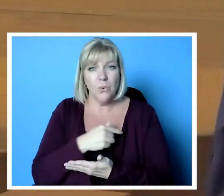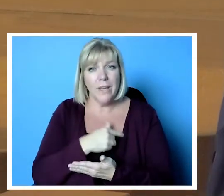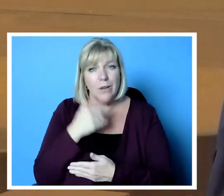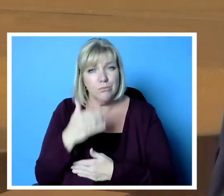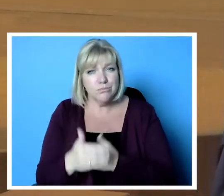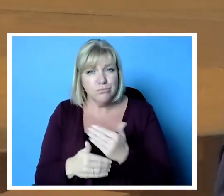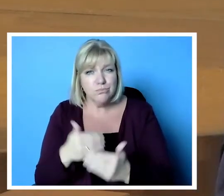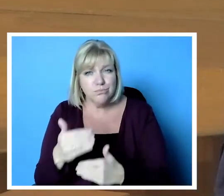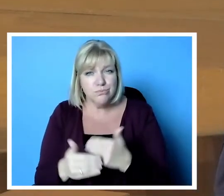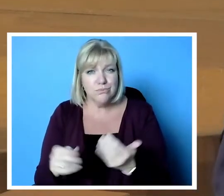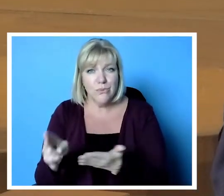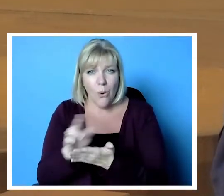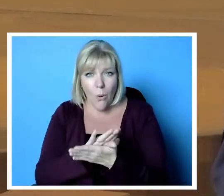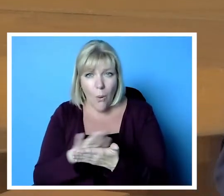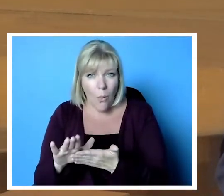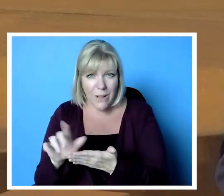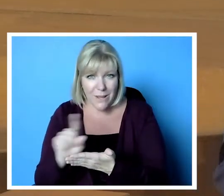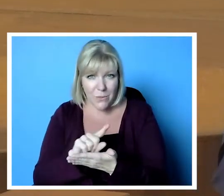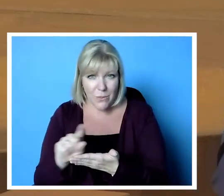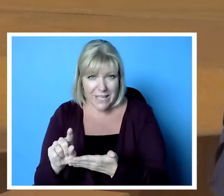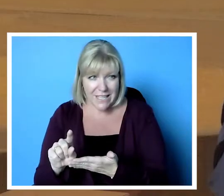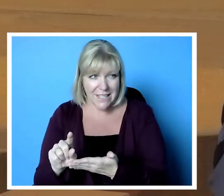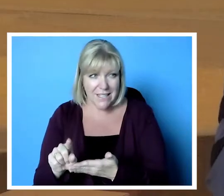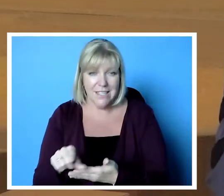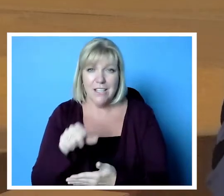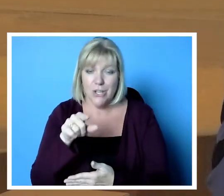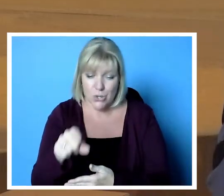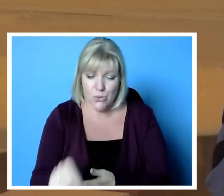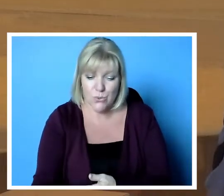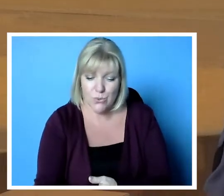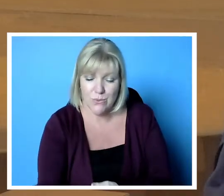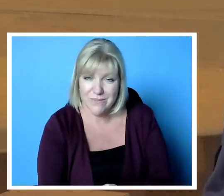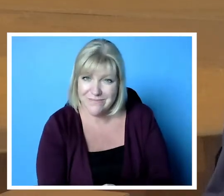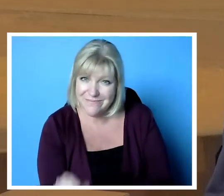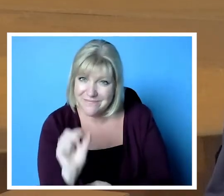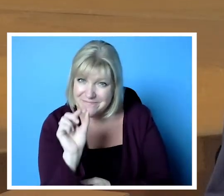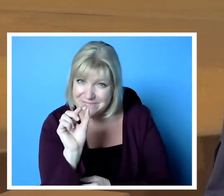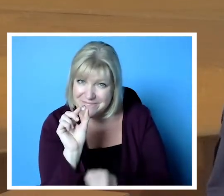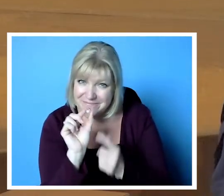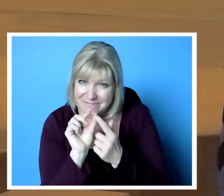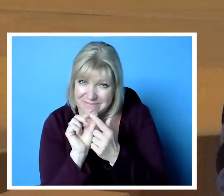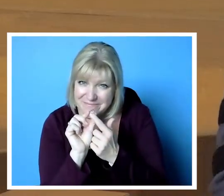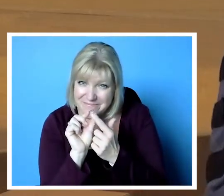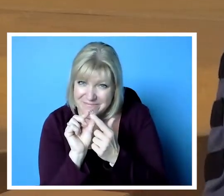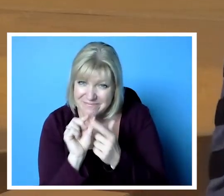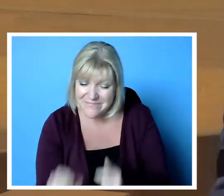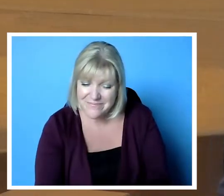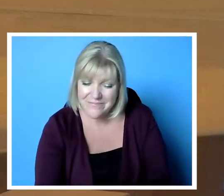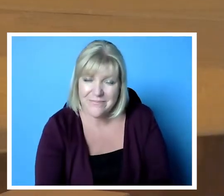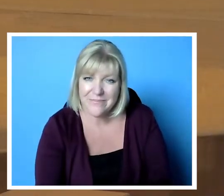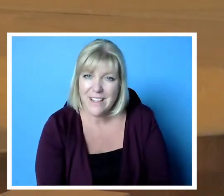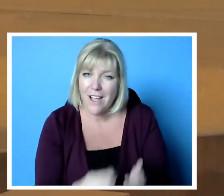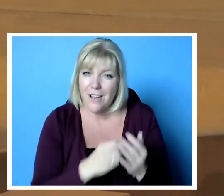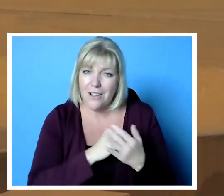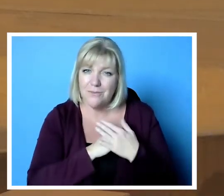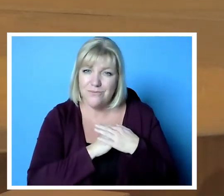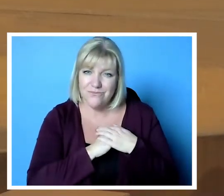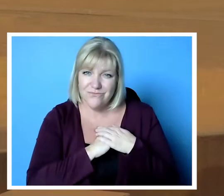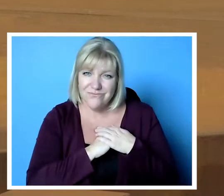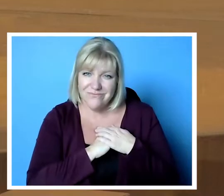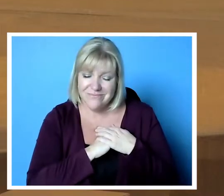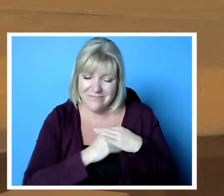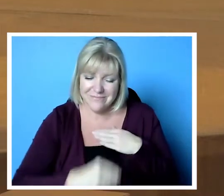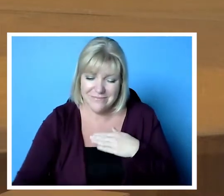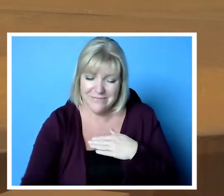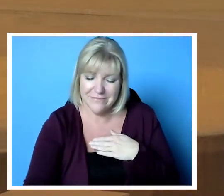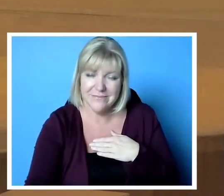Week, you are invited to hold on to your sea glass, to hold it to your heart, and